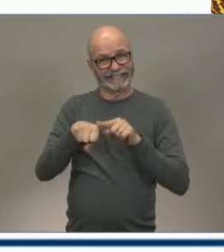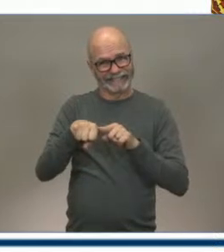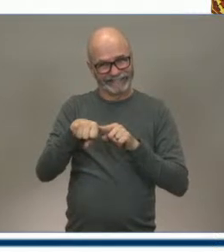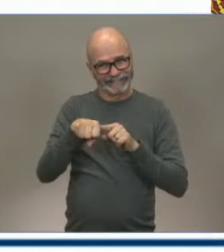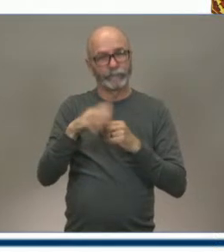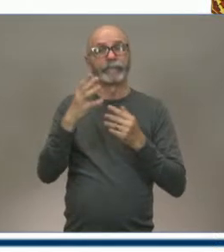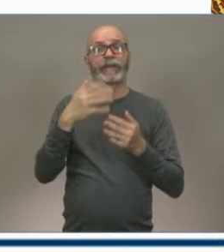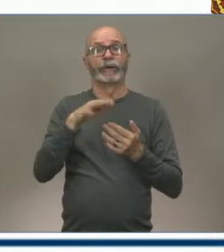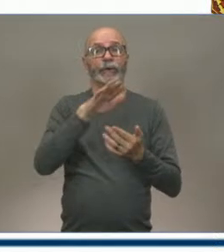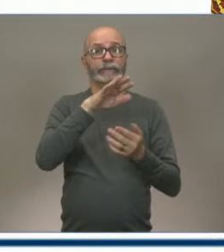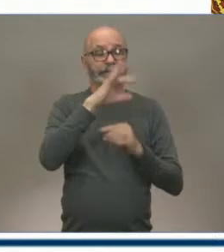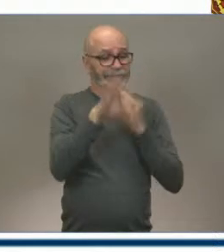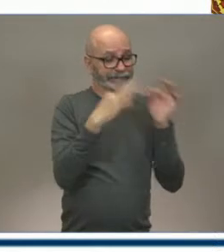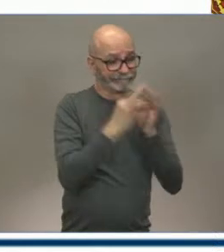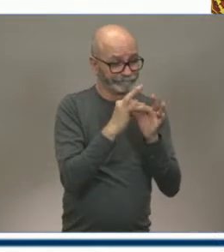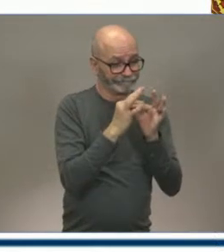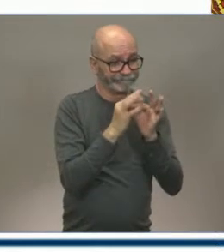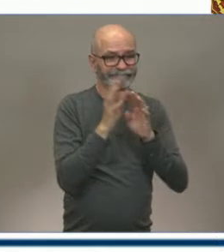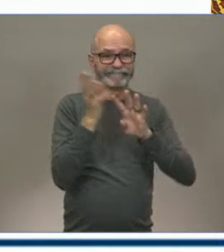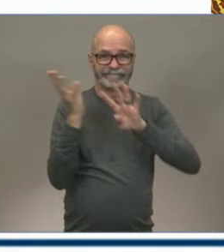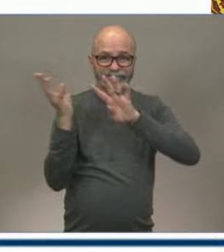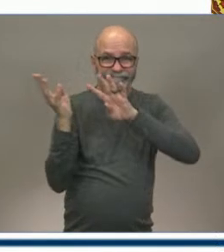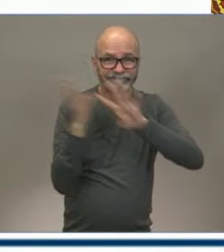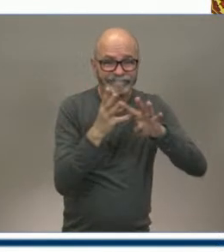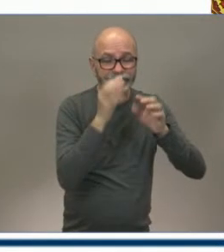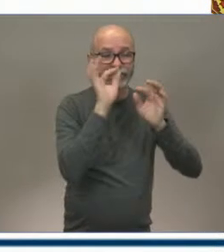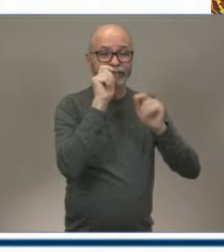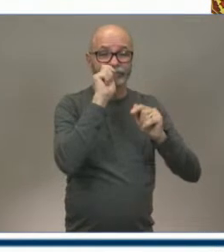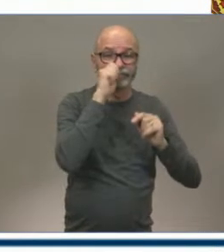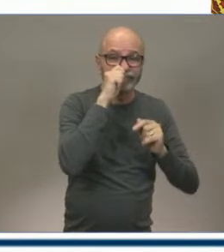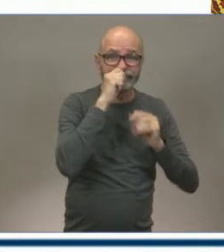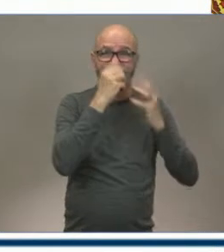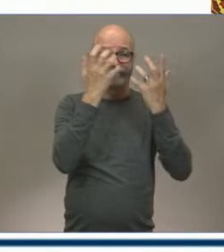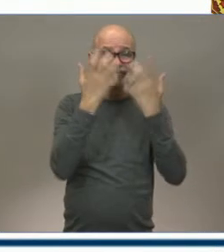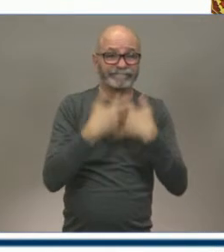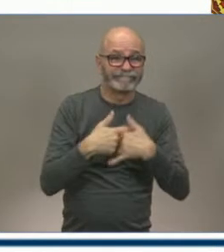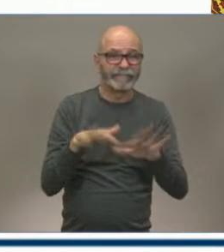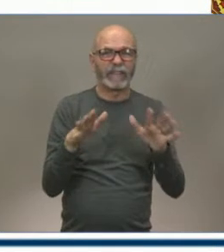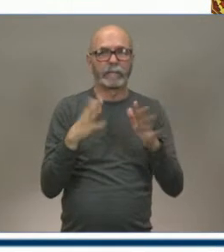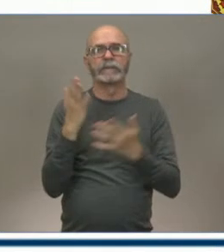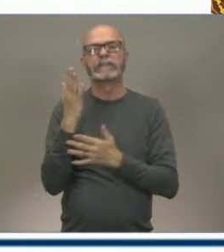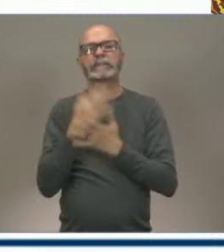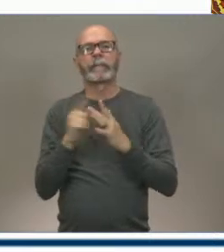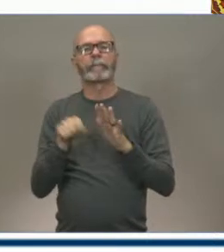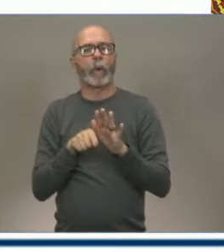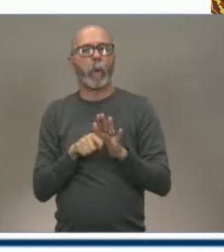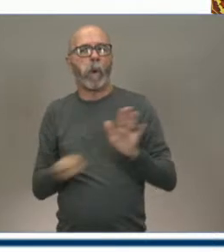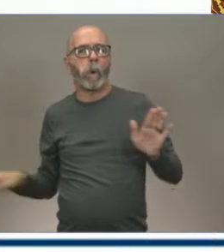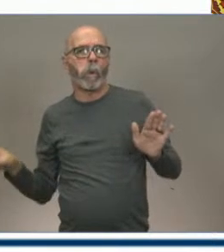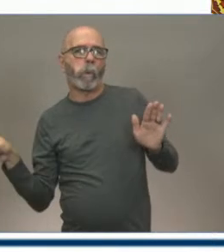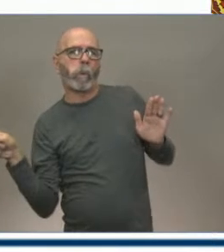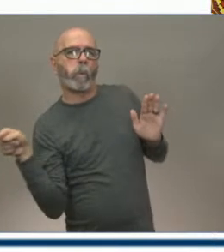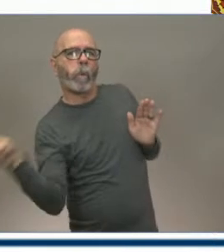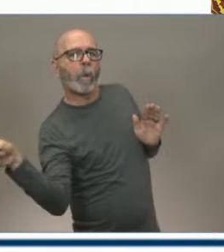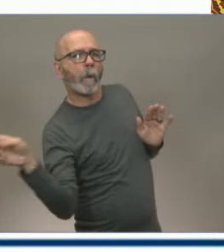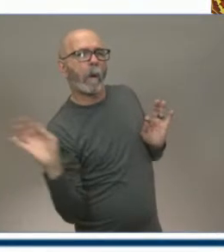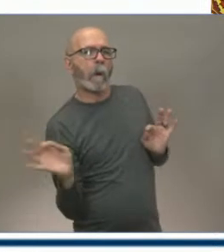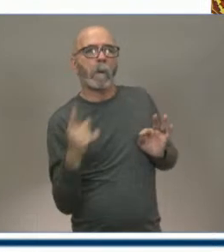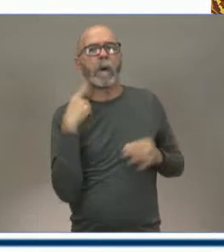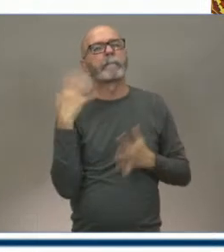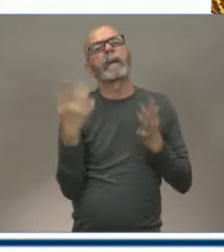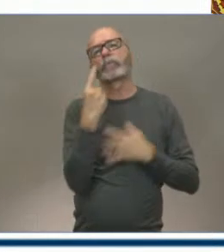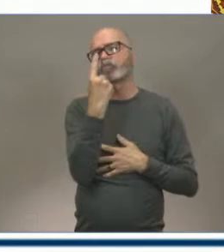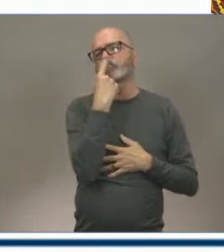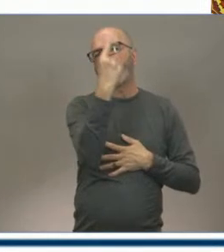will, is there a chance that any will sort of sneak through this time since they're only required one rather than the 2 last time? We had